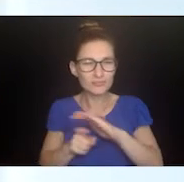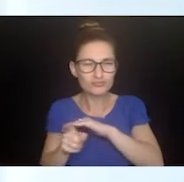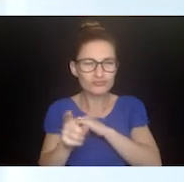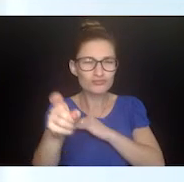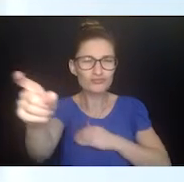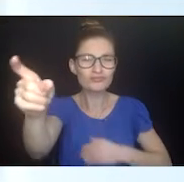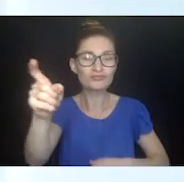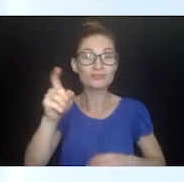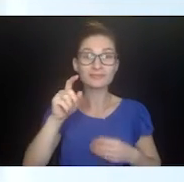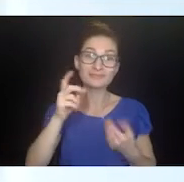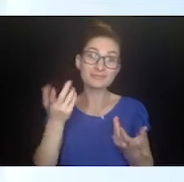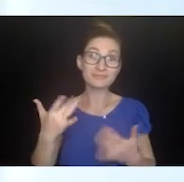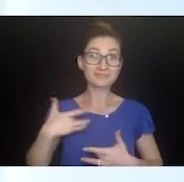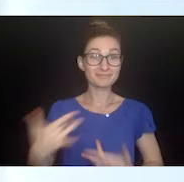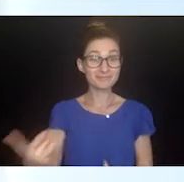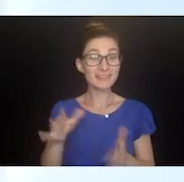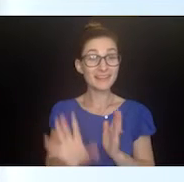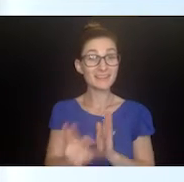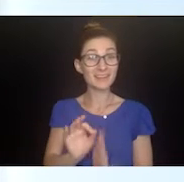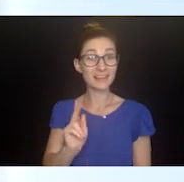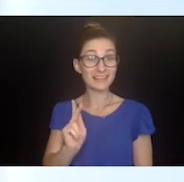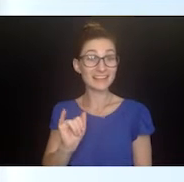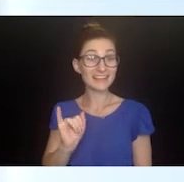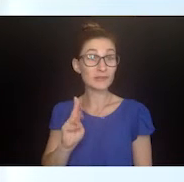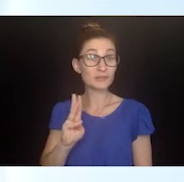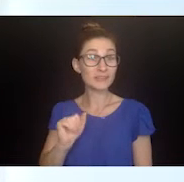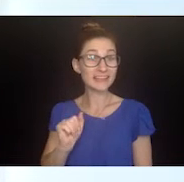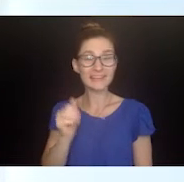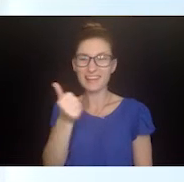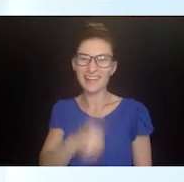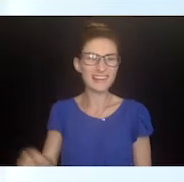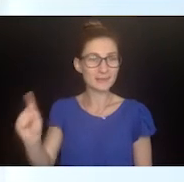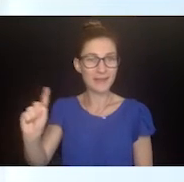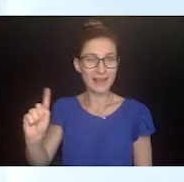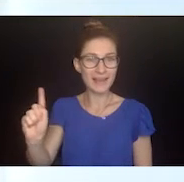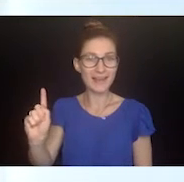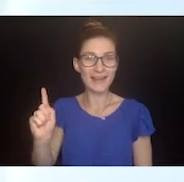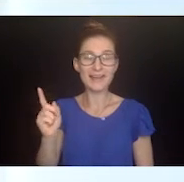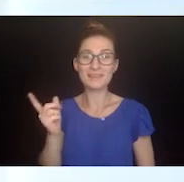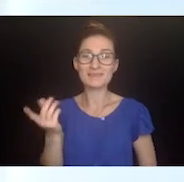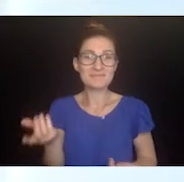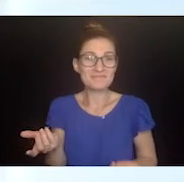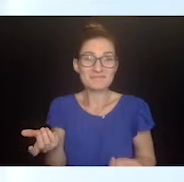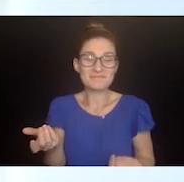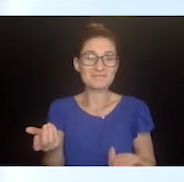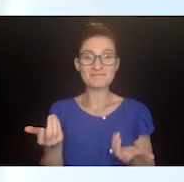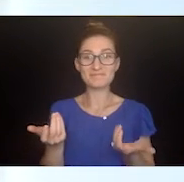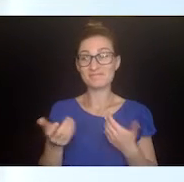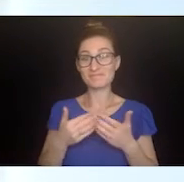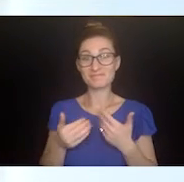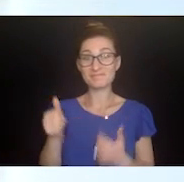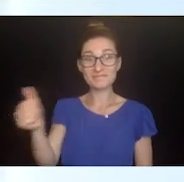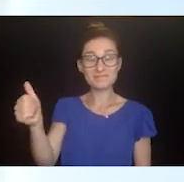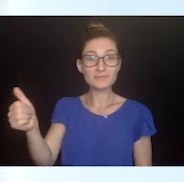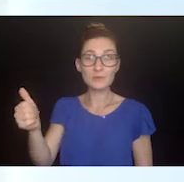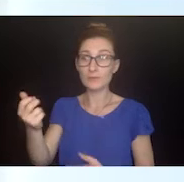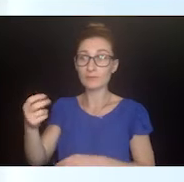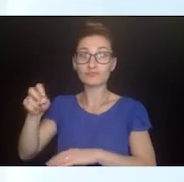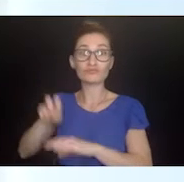can normally find a Kiwi just about in any part of the world, despite them being a flightless